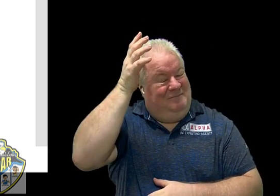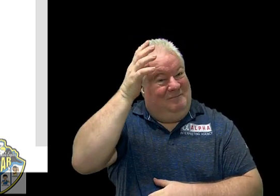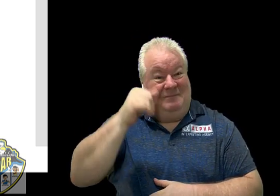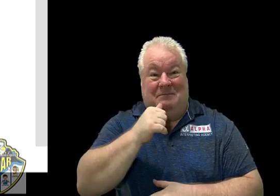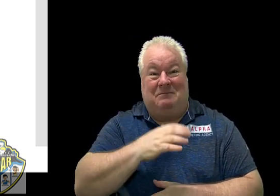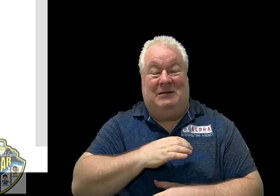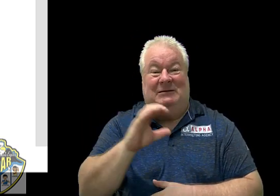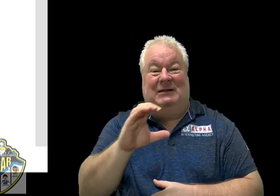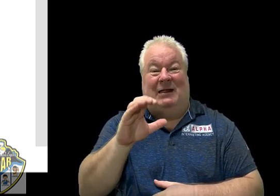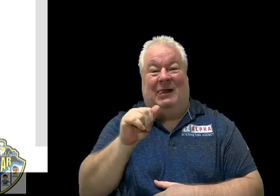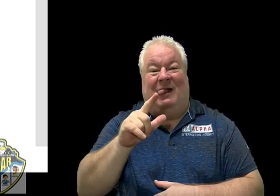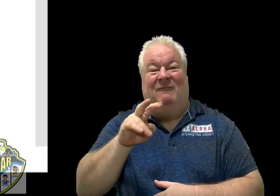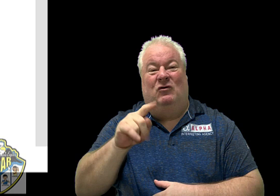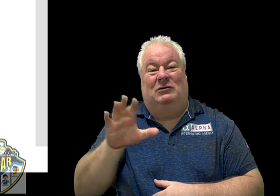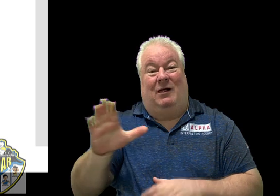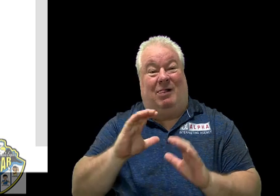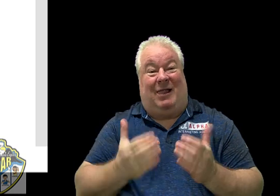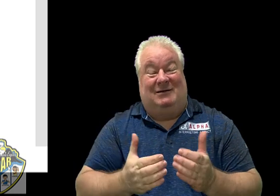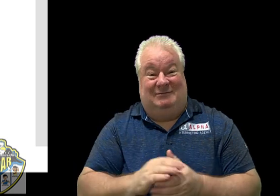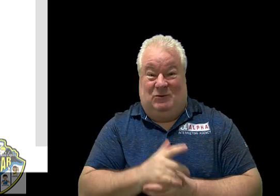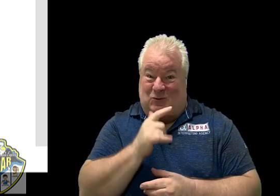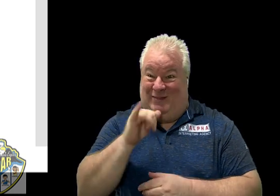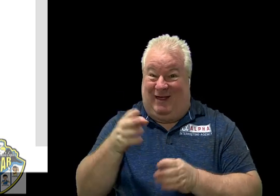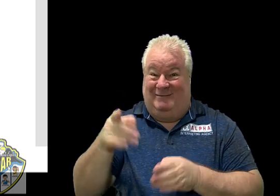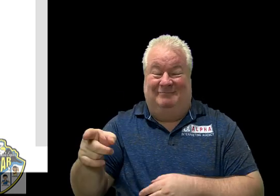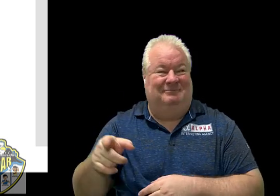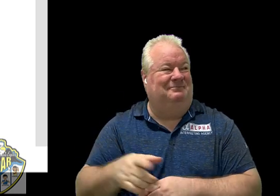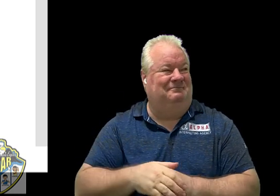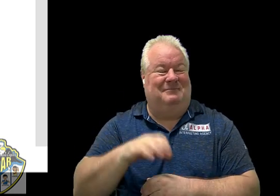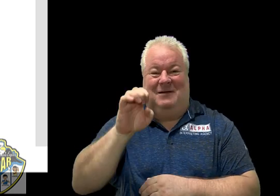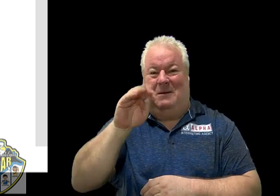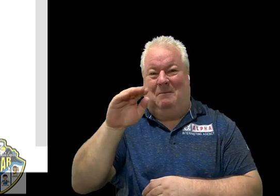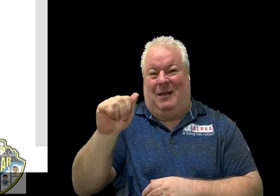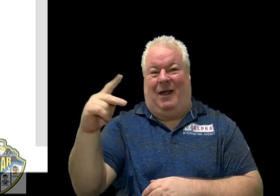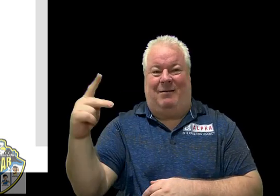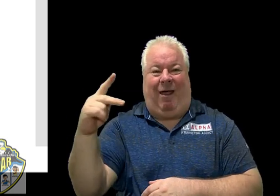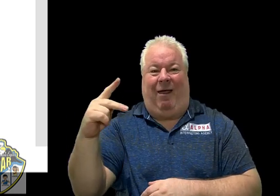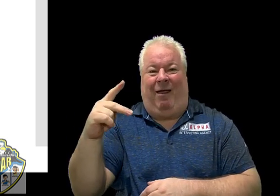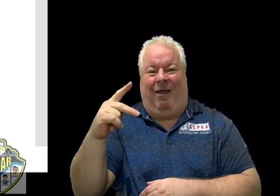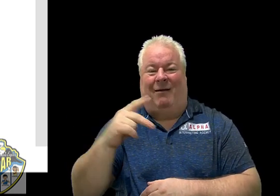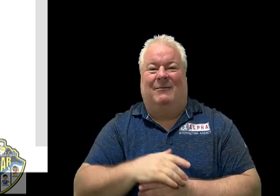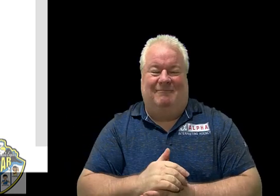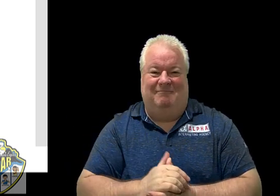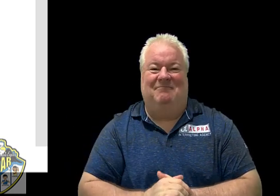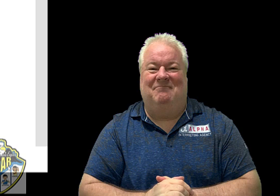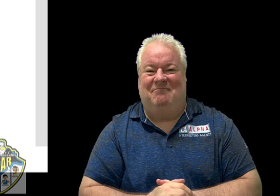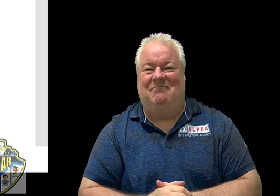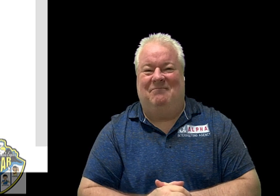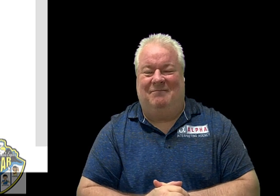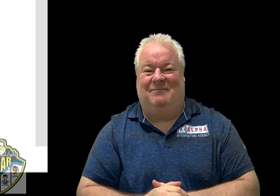From Mrs. Calvert's classroom, we celebrate Emma K.